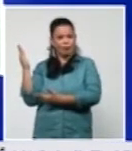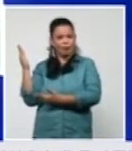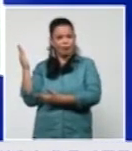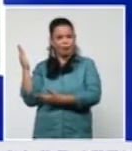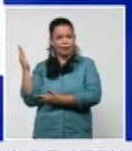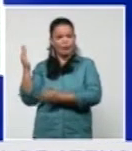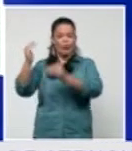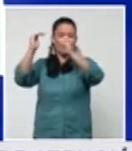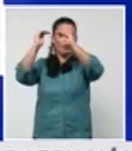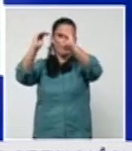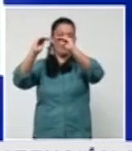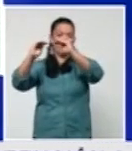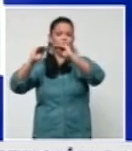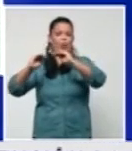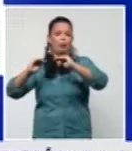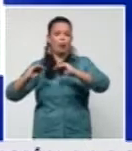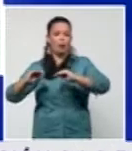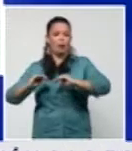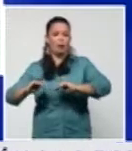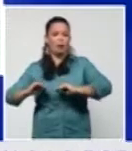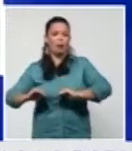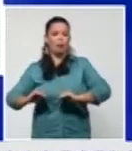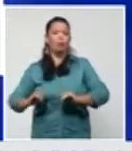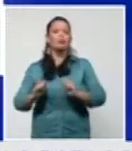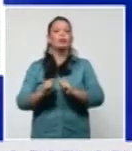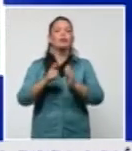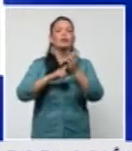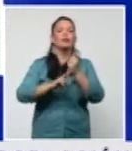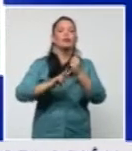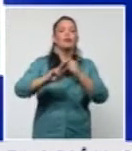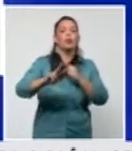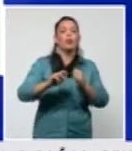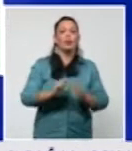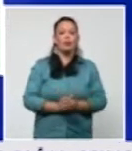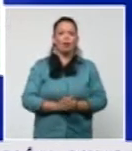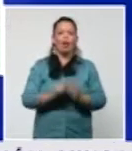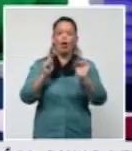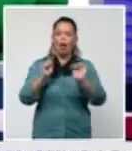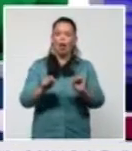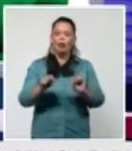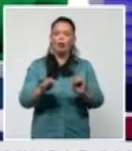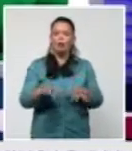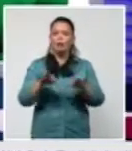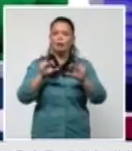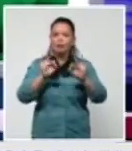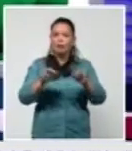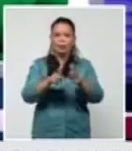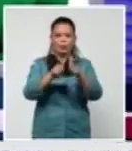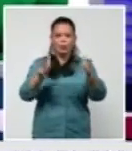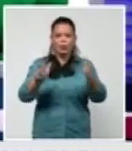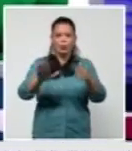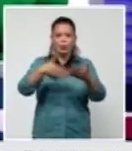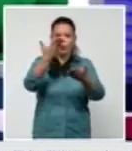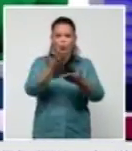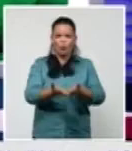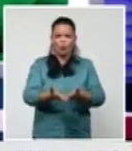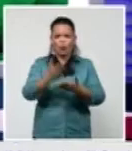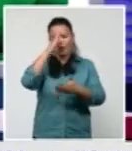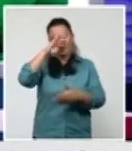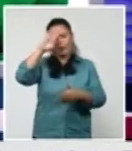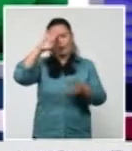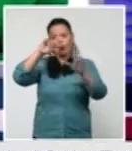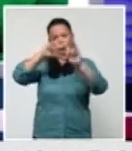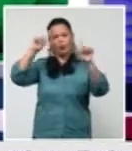diagnosed yesterday. That said, the source of infection in 30 cases reported over the last 15 days is still